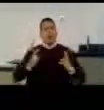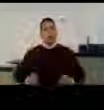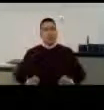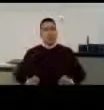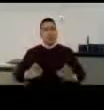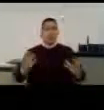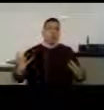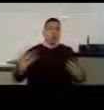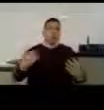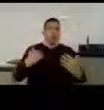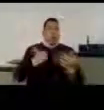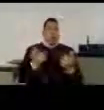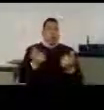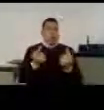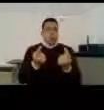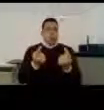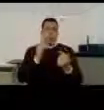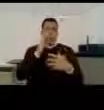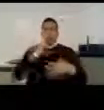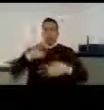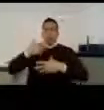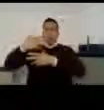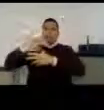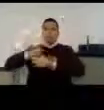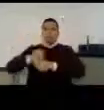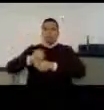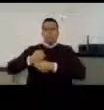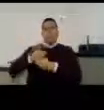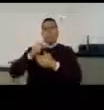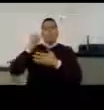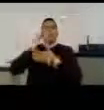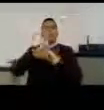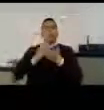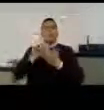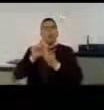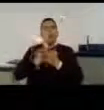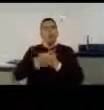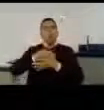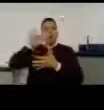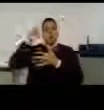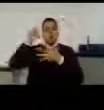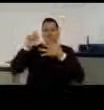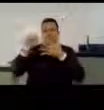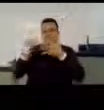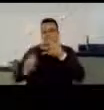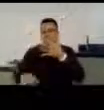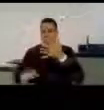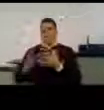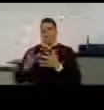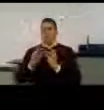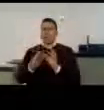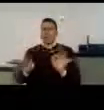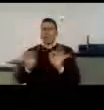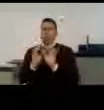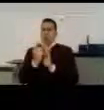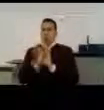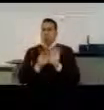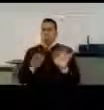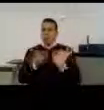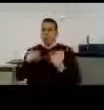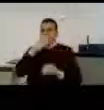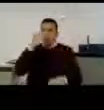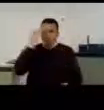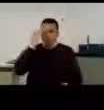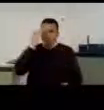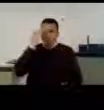I do want to do is a little whirlwind tour, as Gabby said, of a couple of pieces of legislation that I think are important for you all to know,